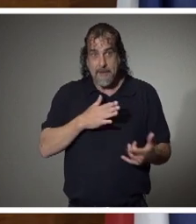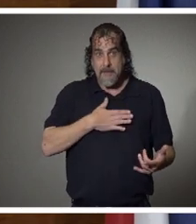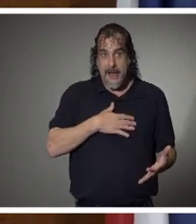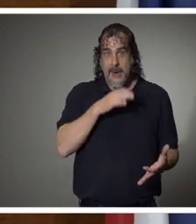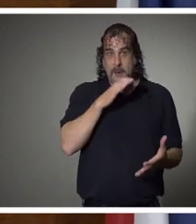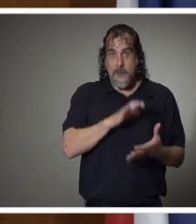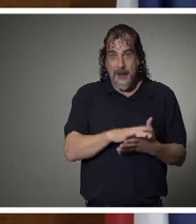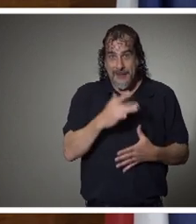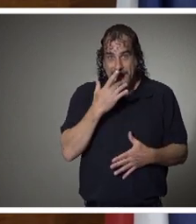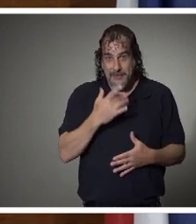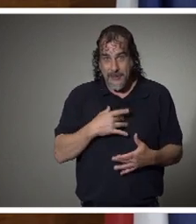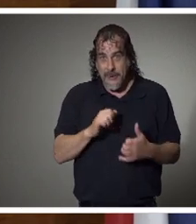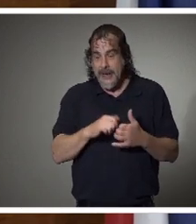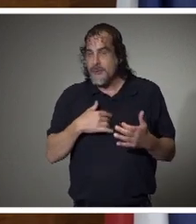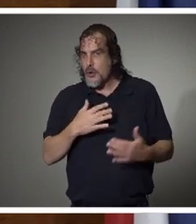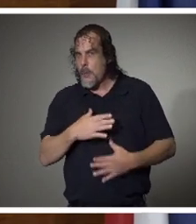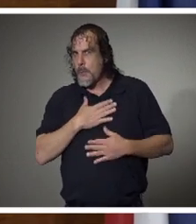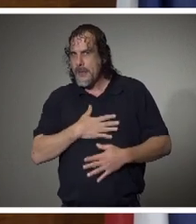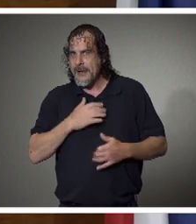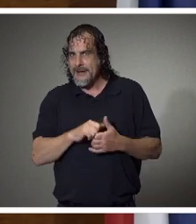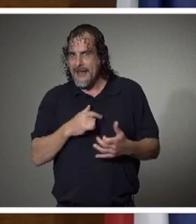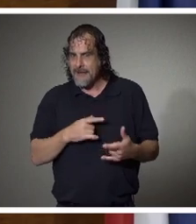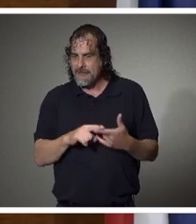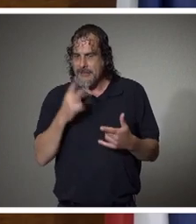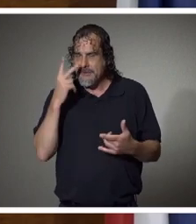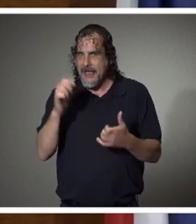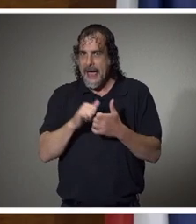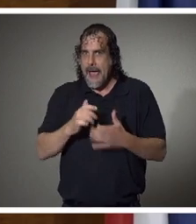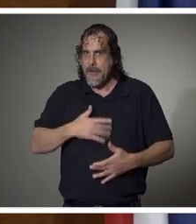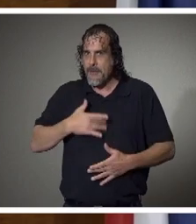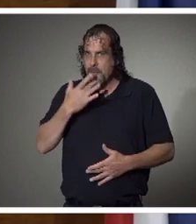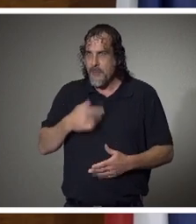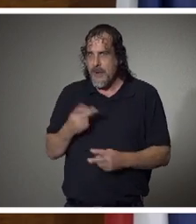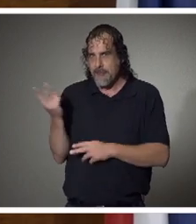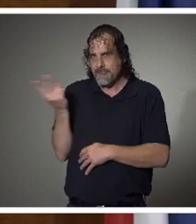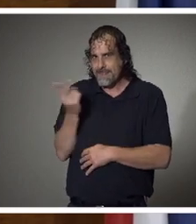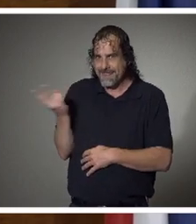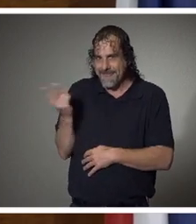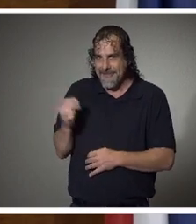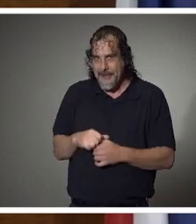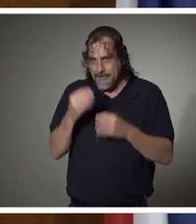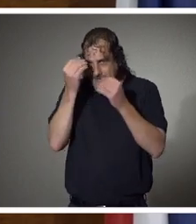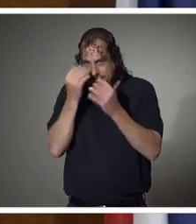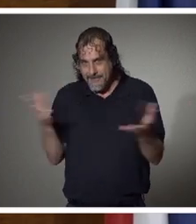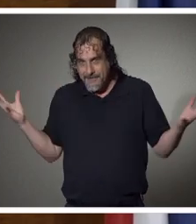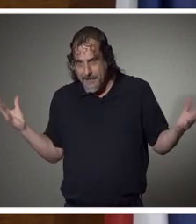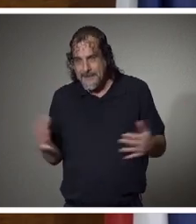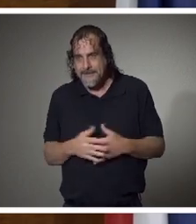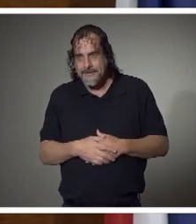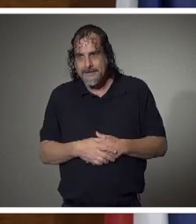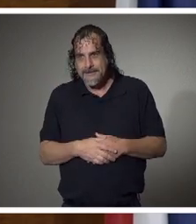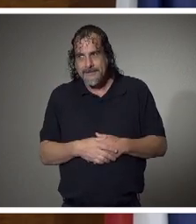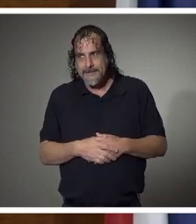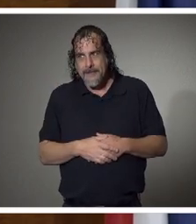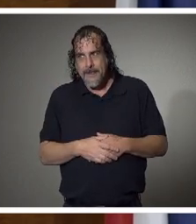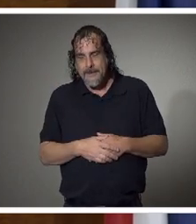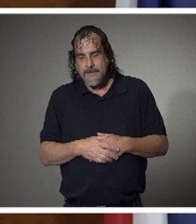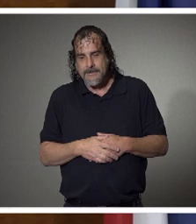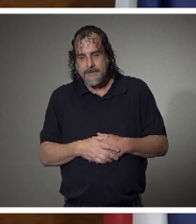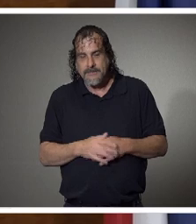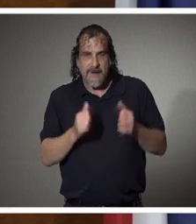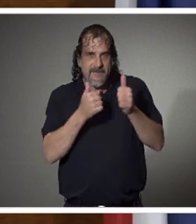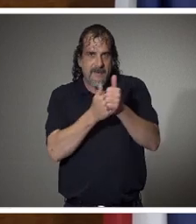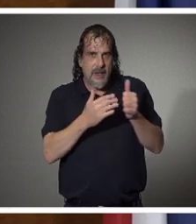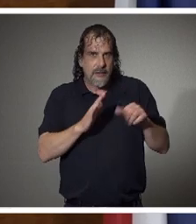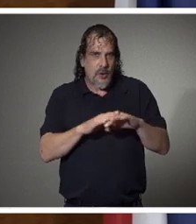and stick with us, and we'll make those birthday wishes over the next few days. Just follow